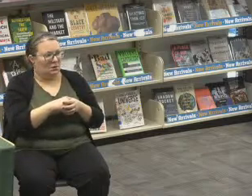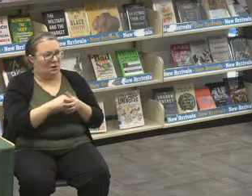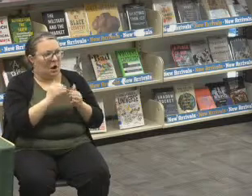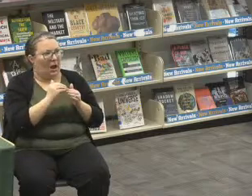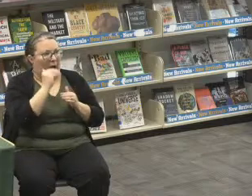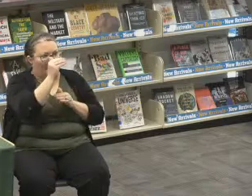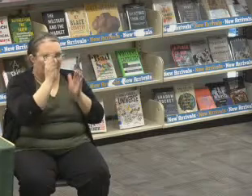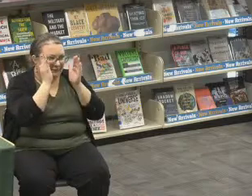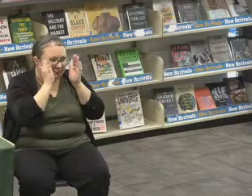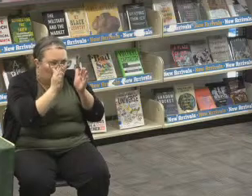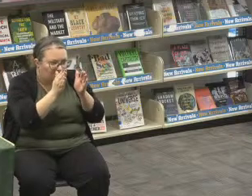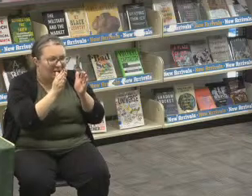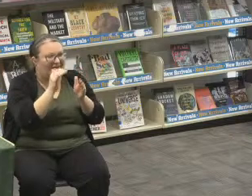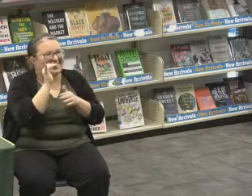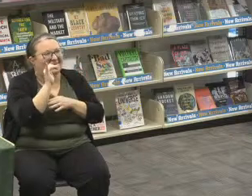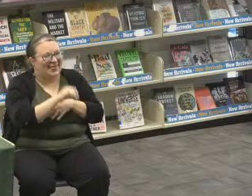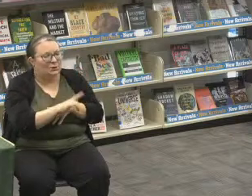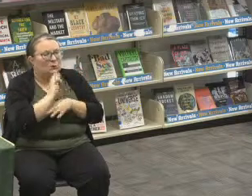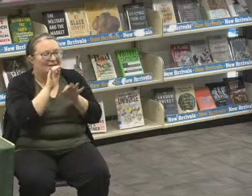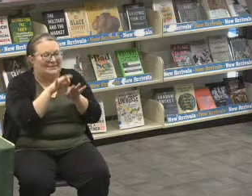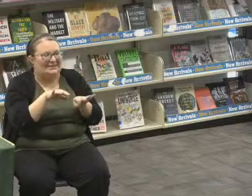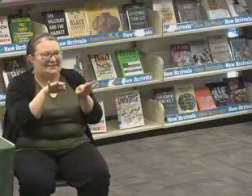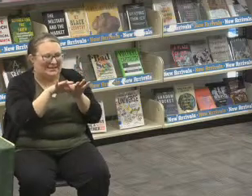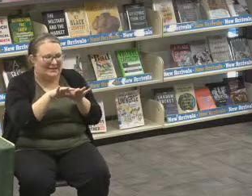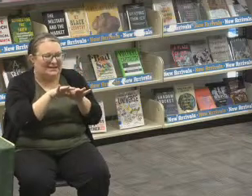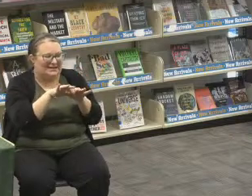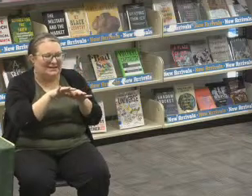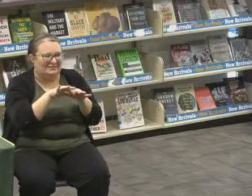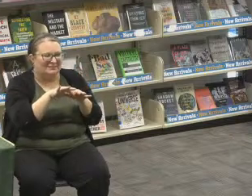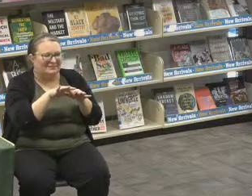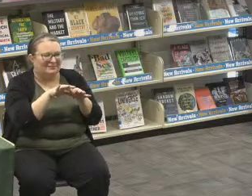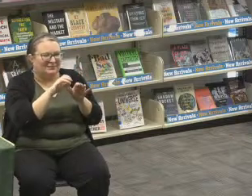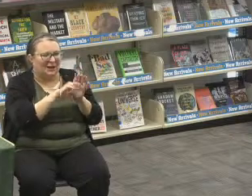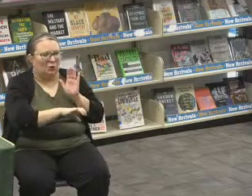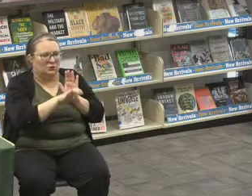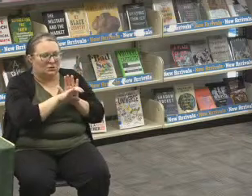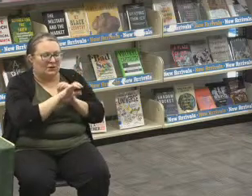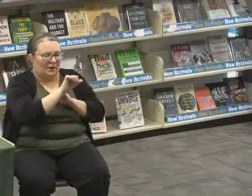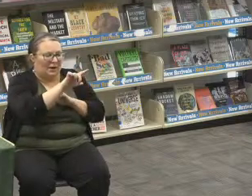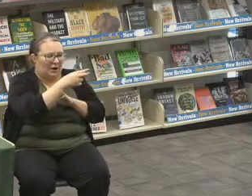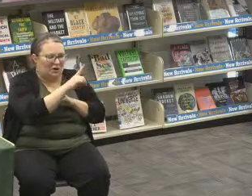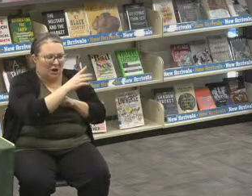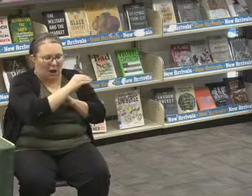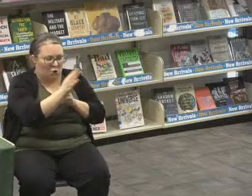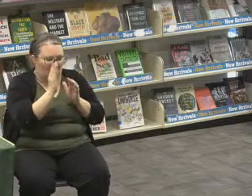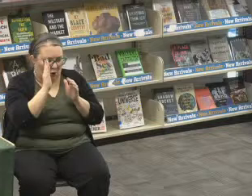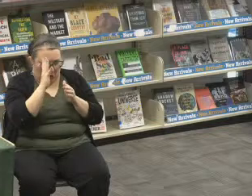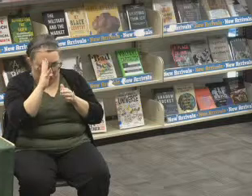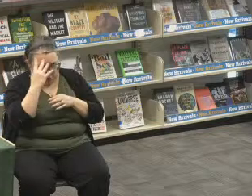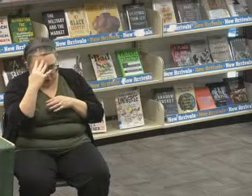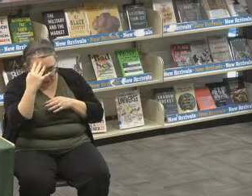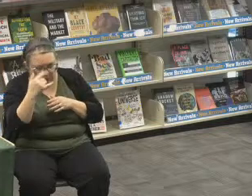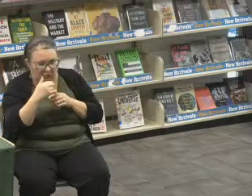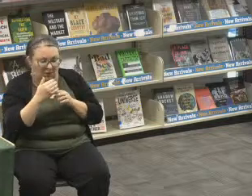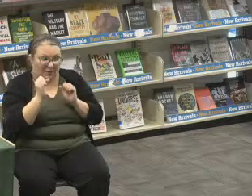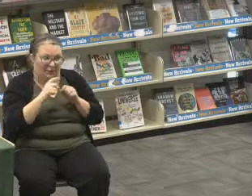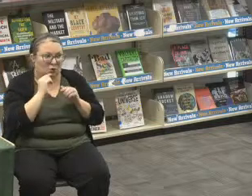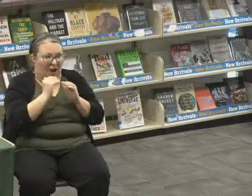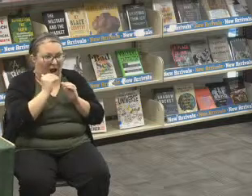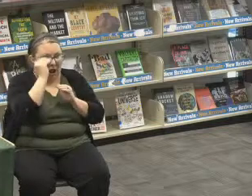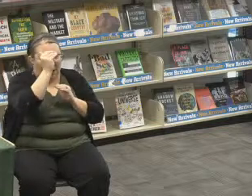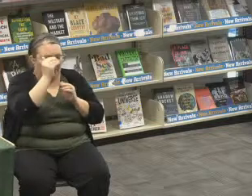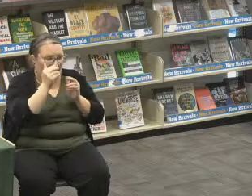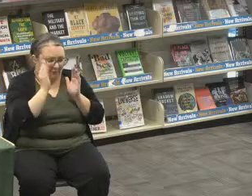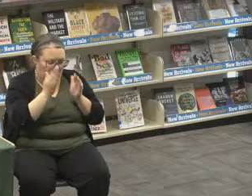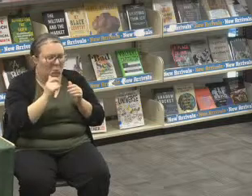We're hyper-focused, and this is really one of the key features of both ADHD and autism is the ability to hyper-focus. Most people